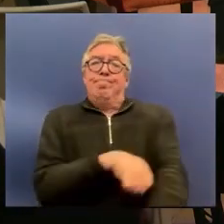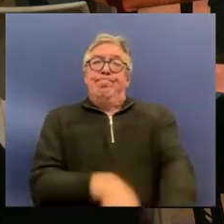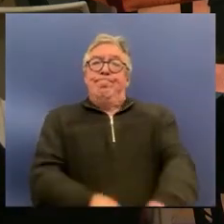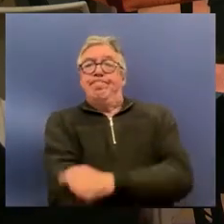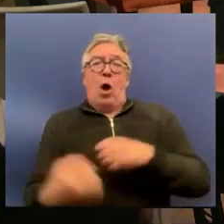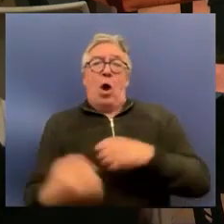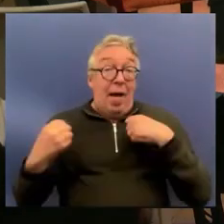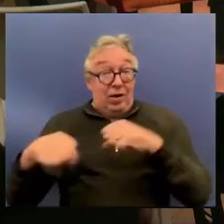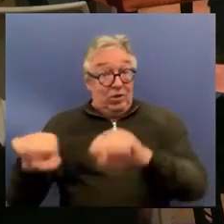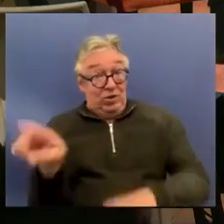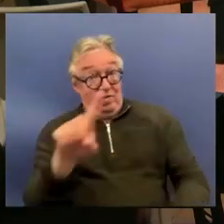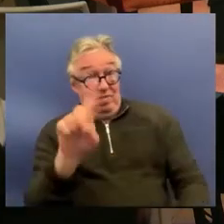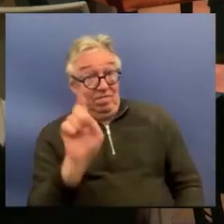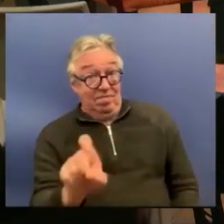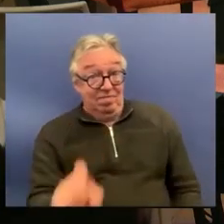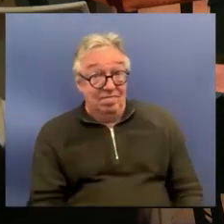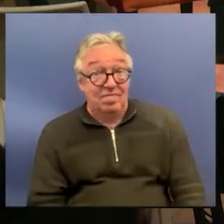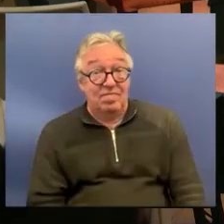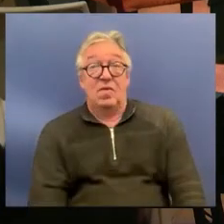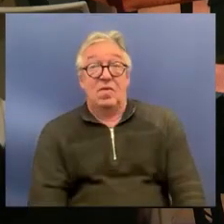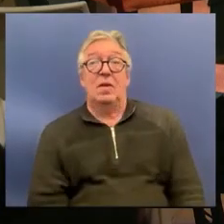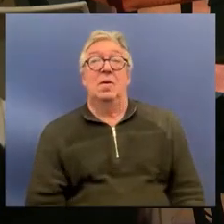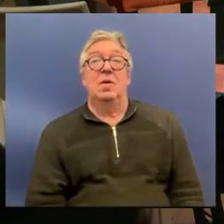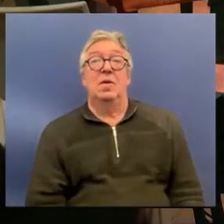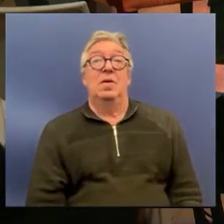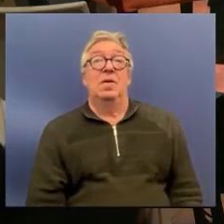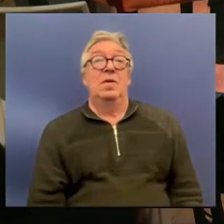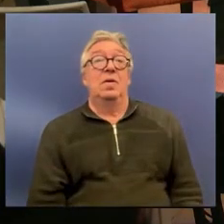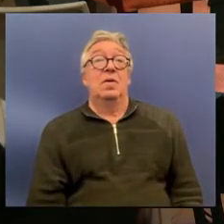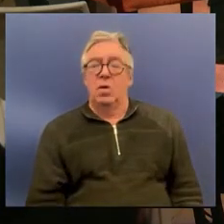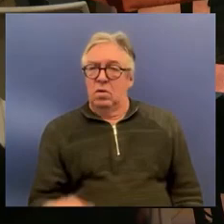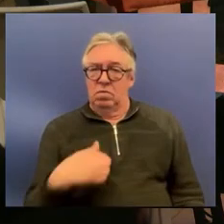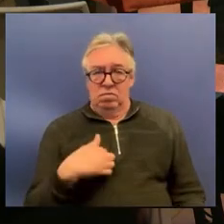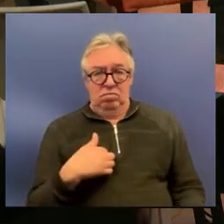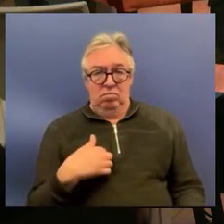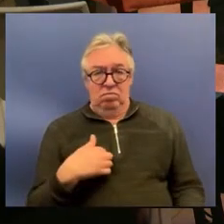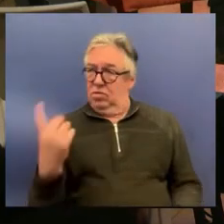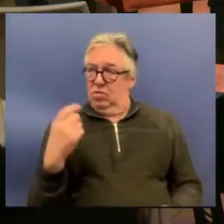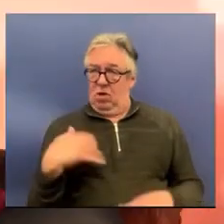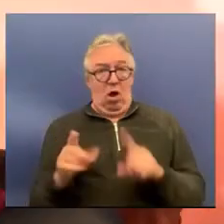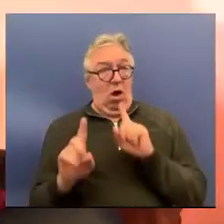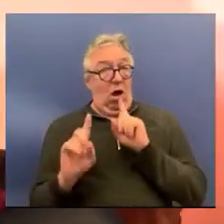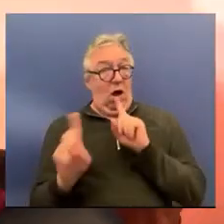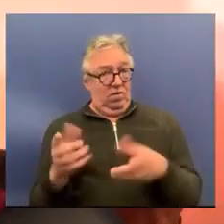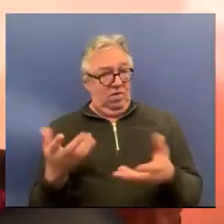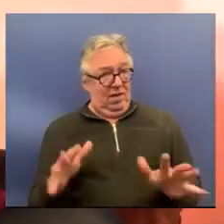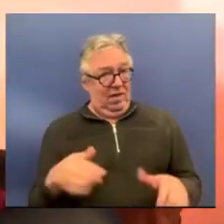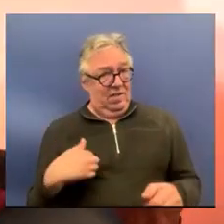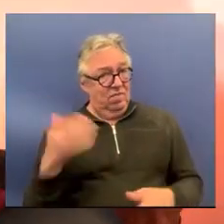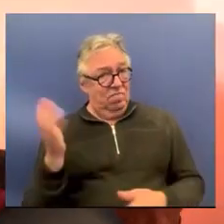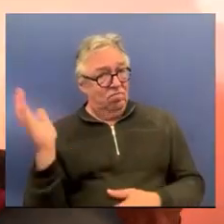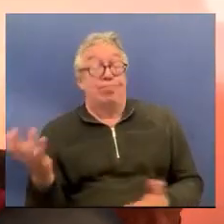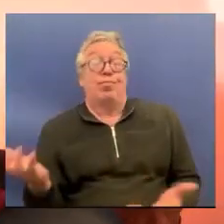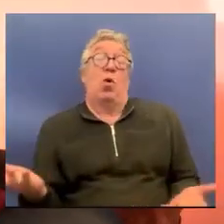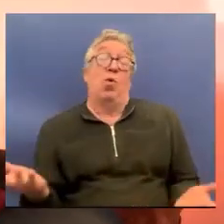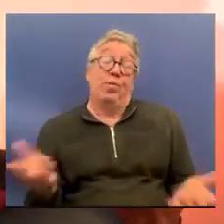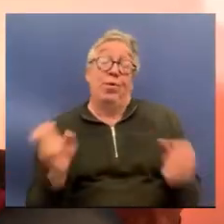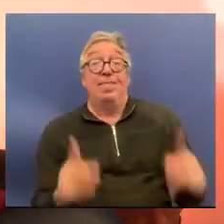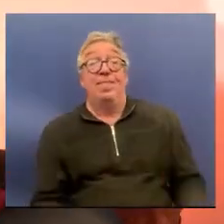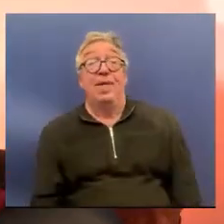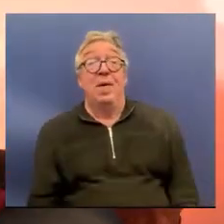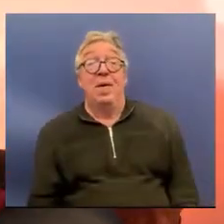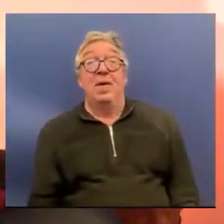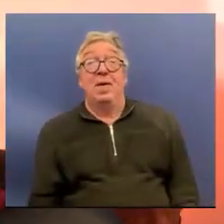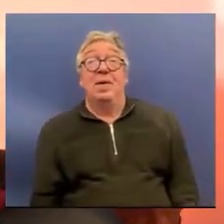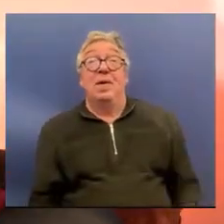Okay, more or less we answered to this question before, but let's say that, first of all, in Italy, everything is